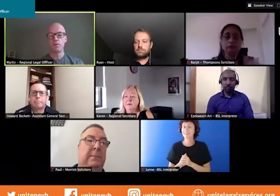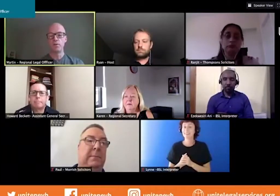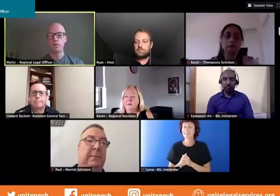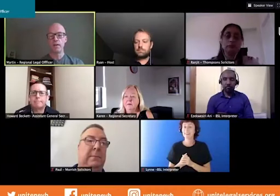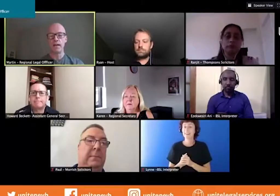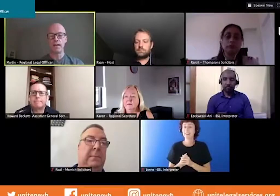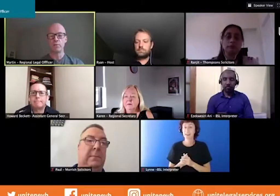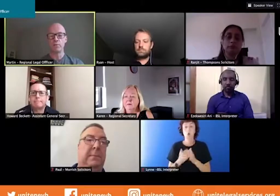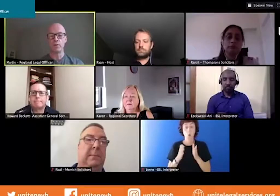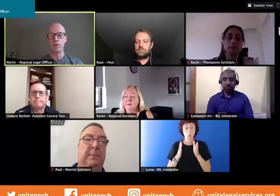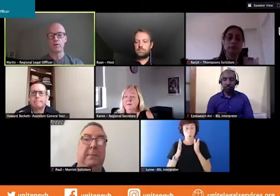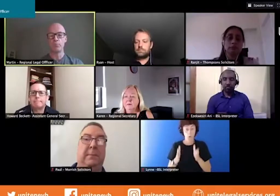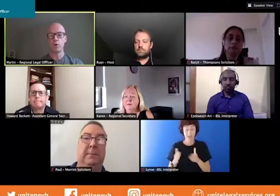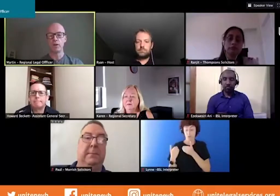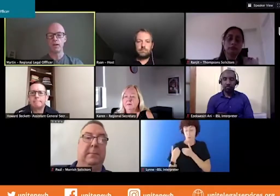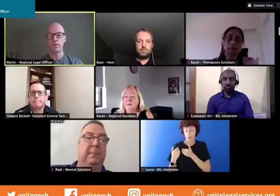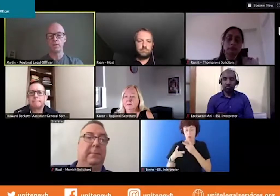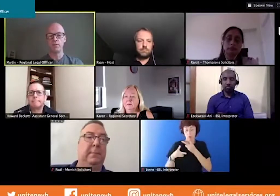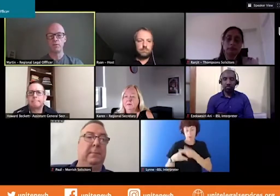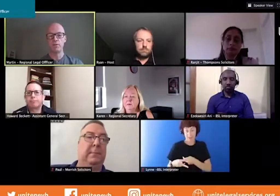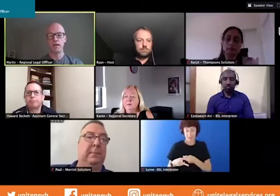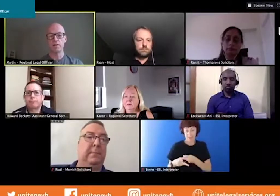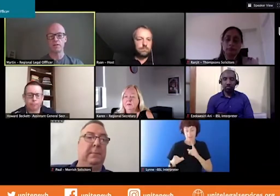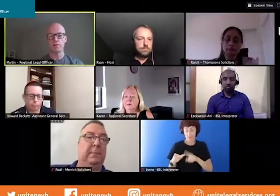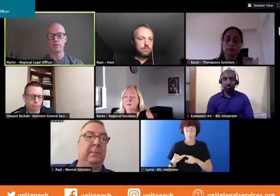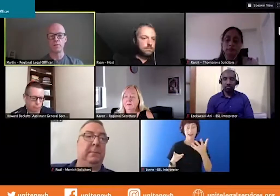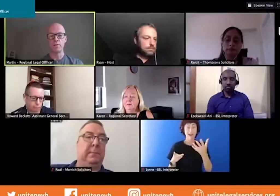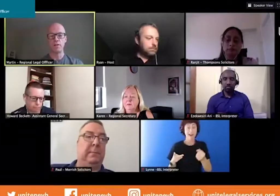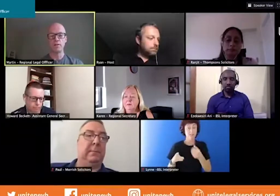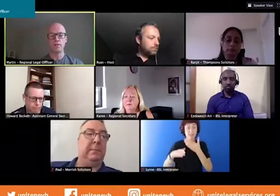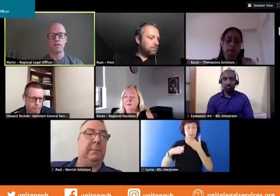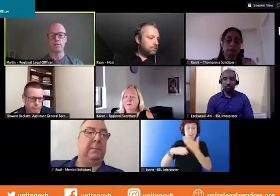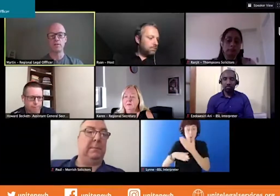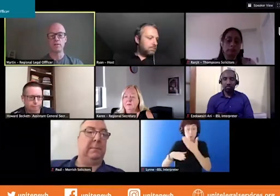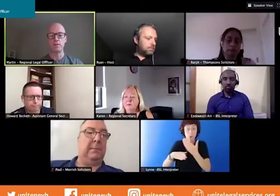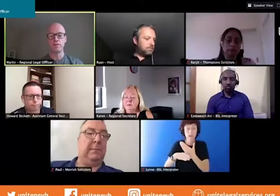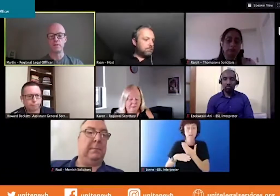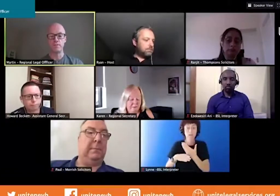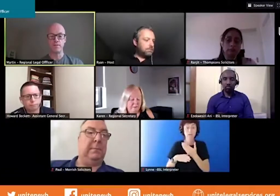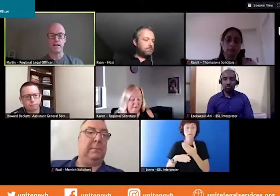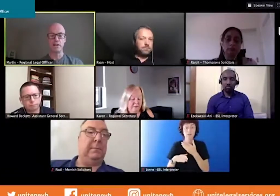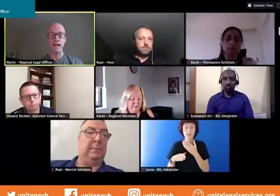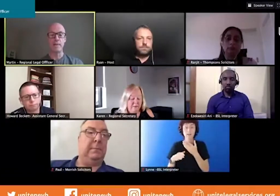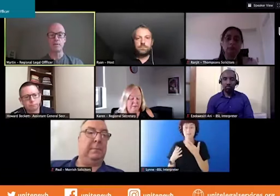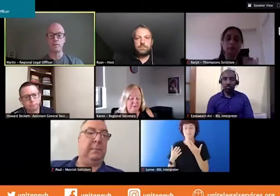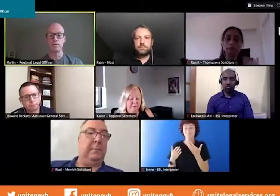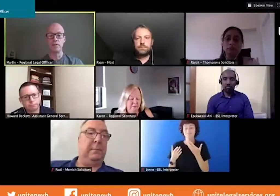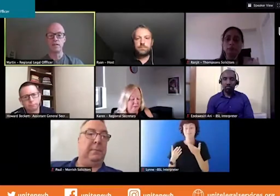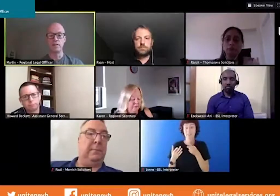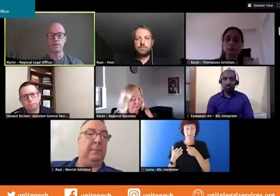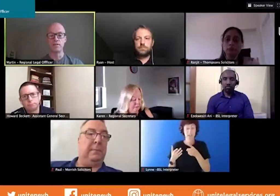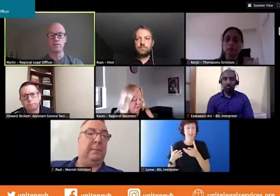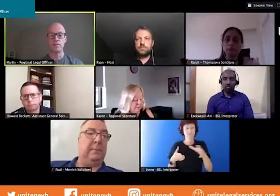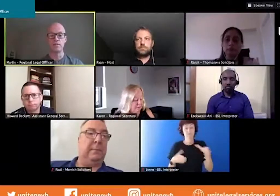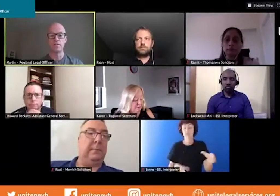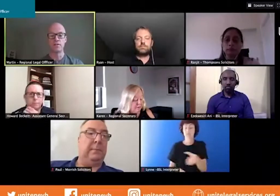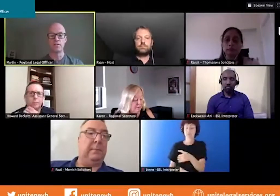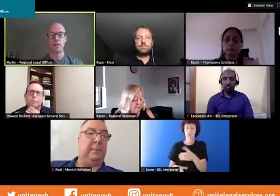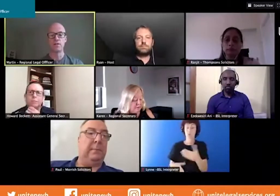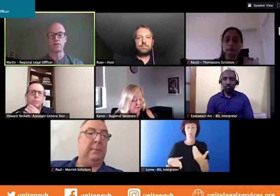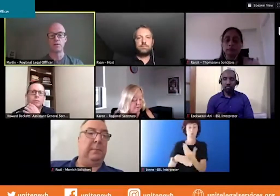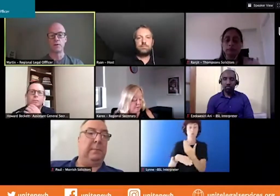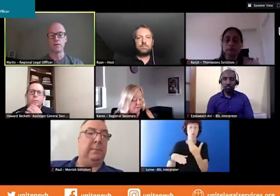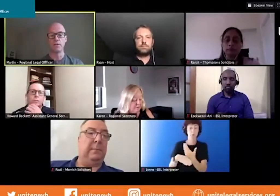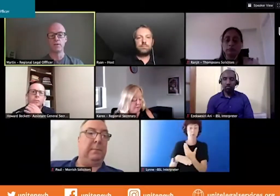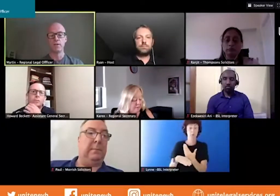duty of care. We've got an employer who has somebody that they obviously have accepted needs these